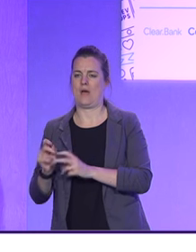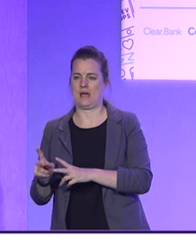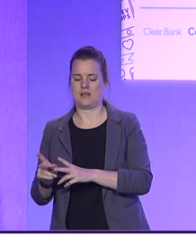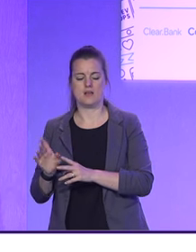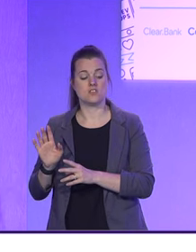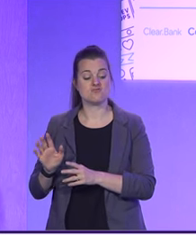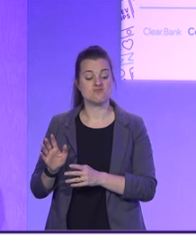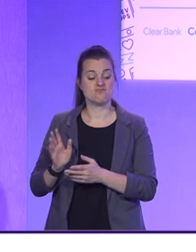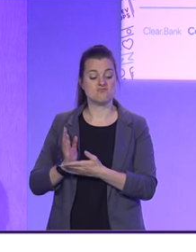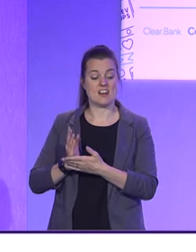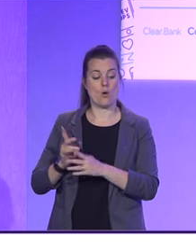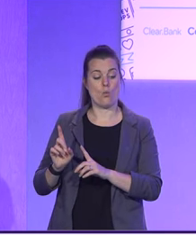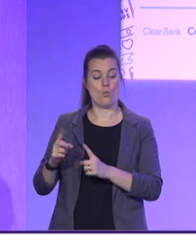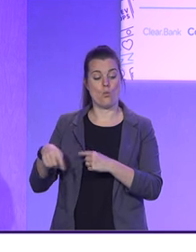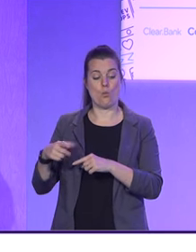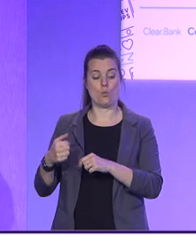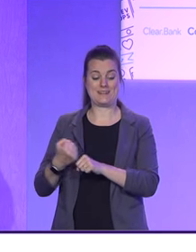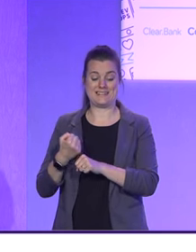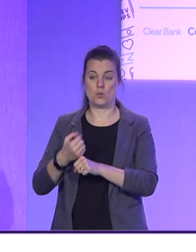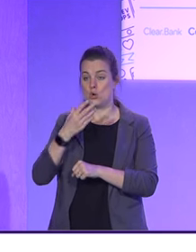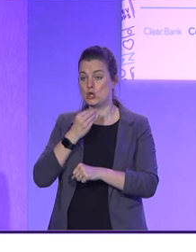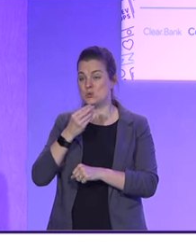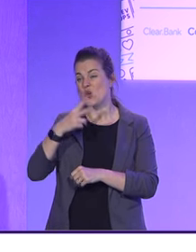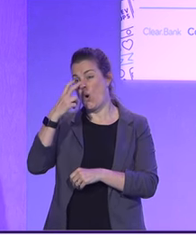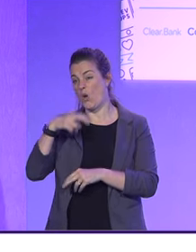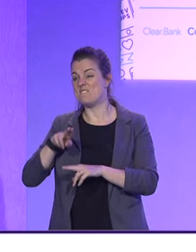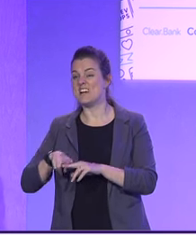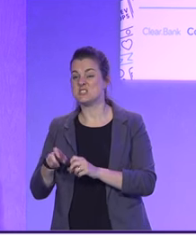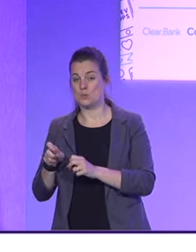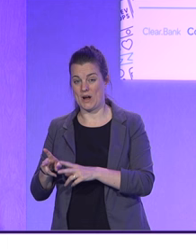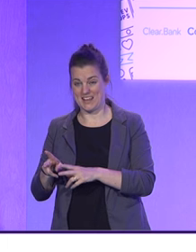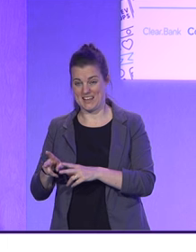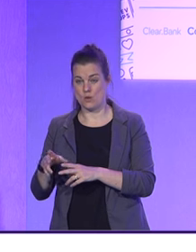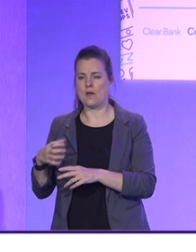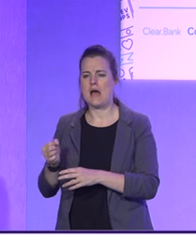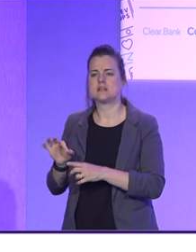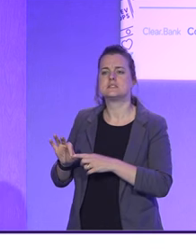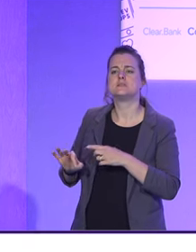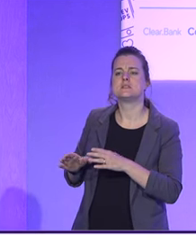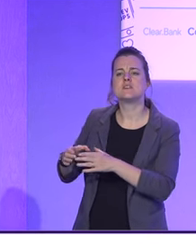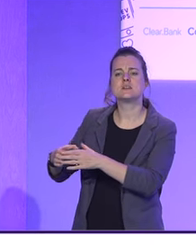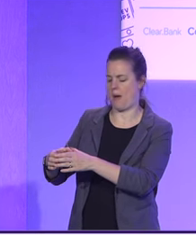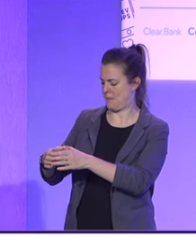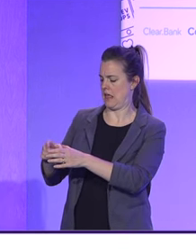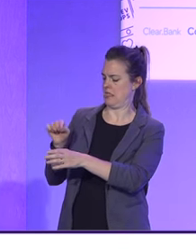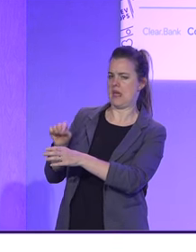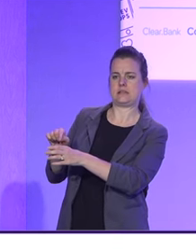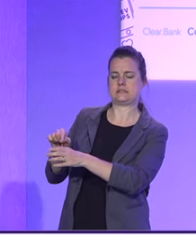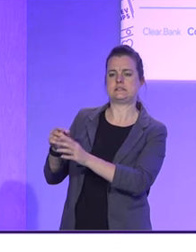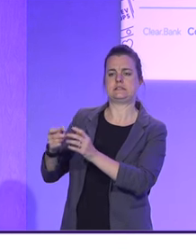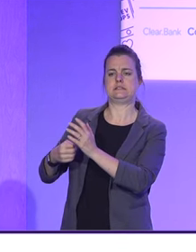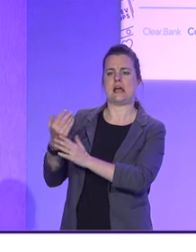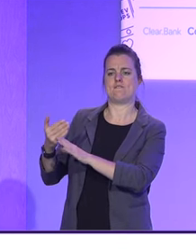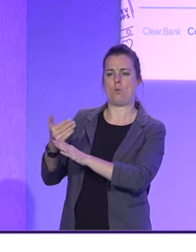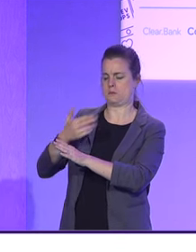did is using the old-fashioned way of doing things, so we have a specific department for DevOps. Okay, so